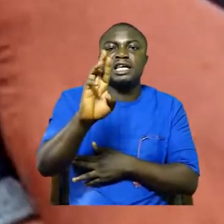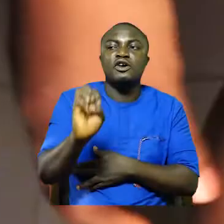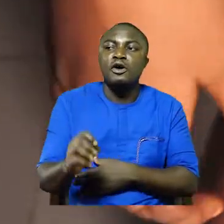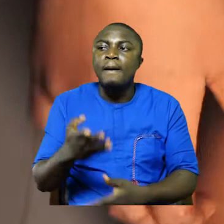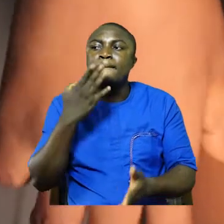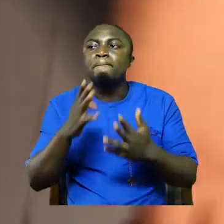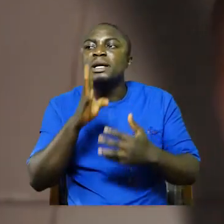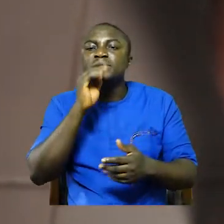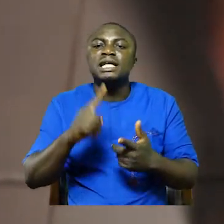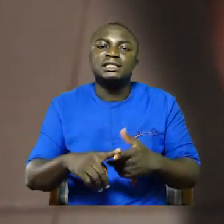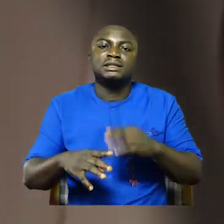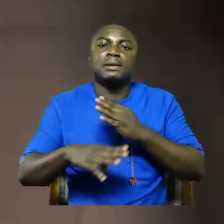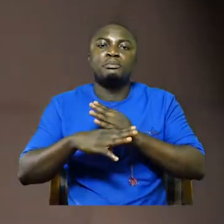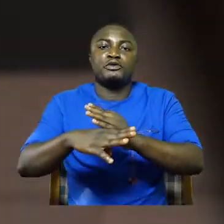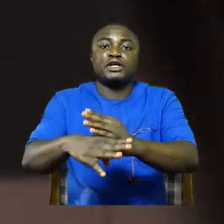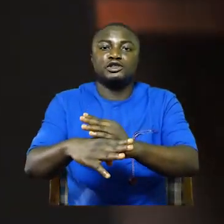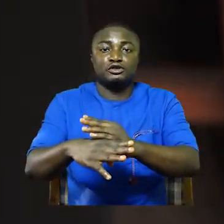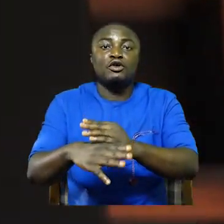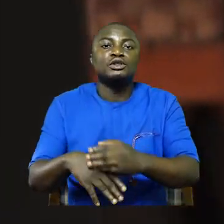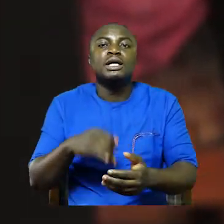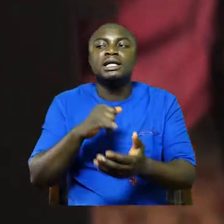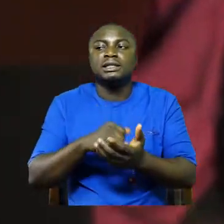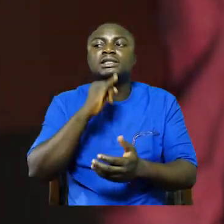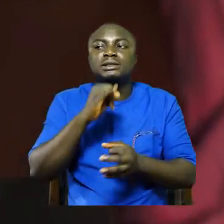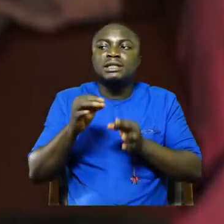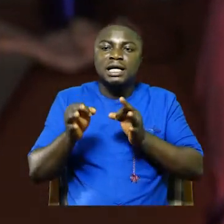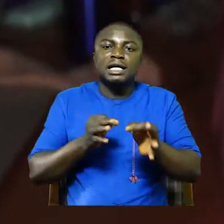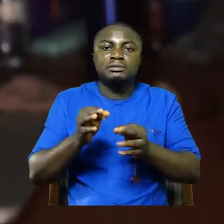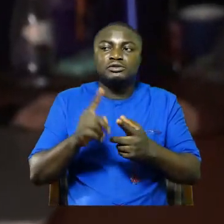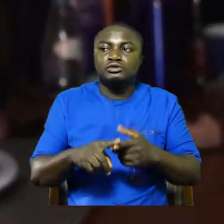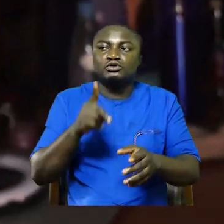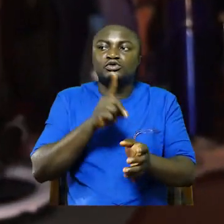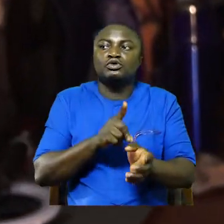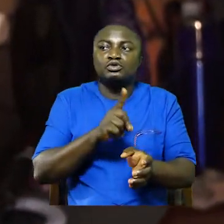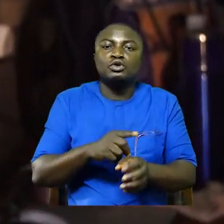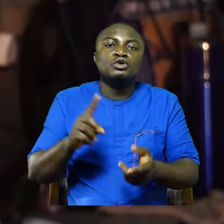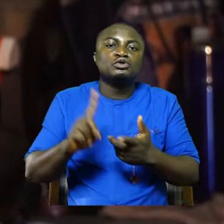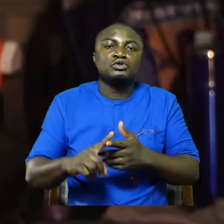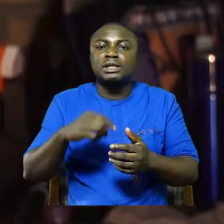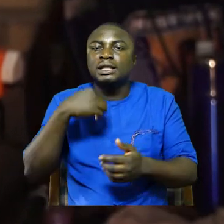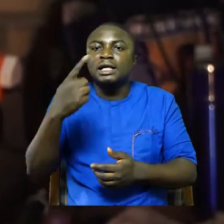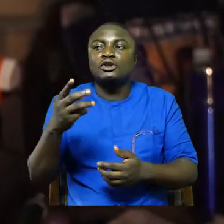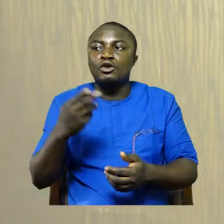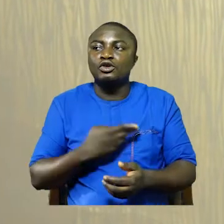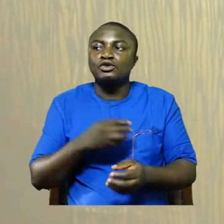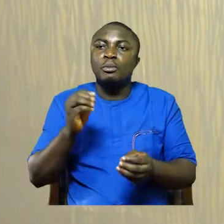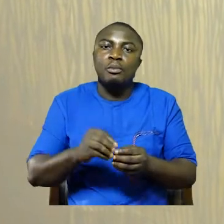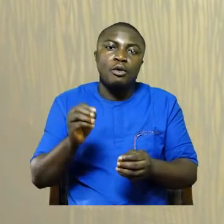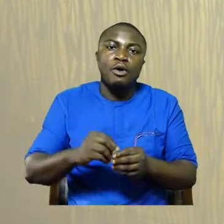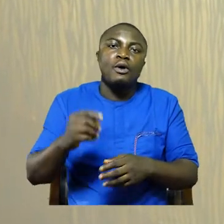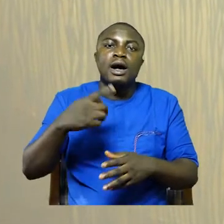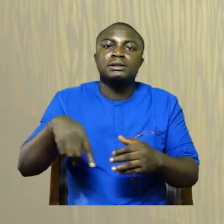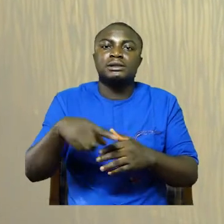maybe there's a prevention. And so we spoke to a doctor to enlighten us more